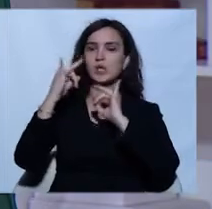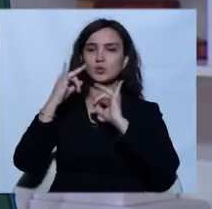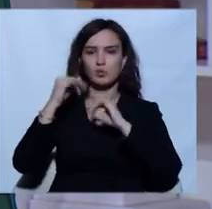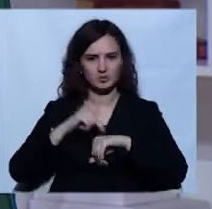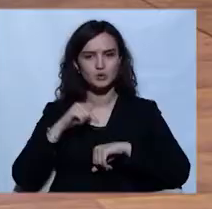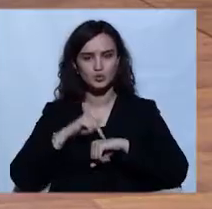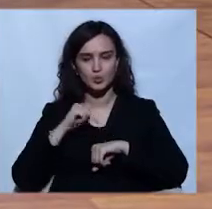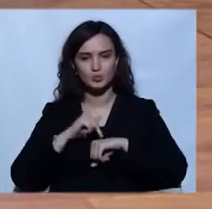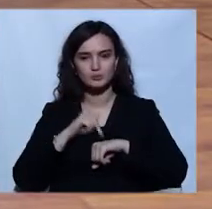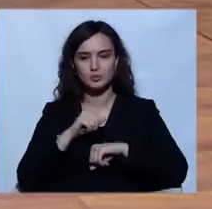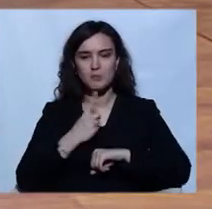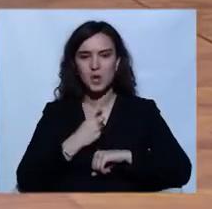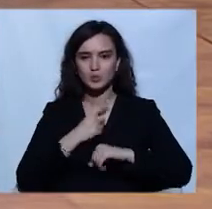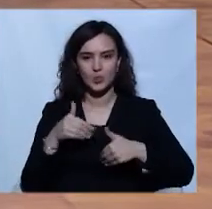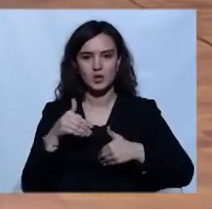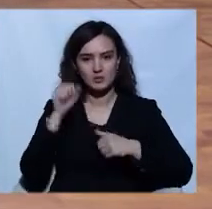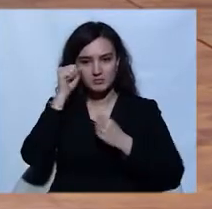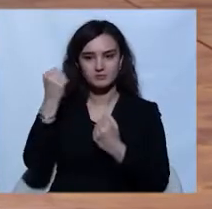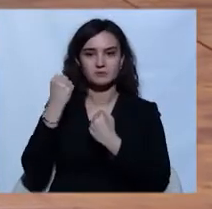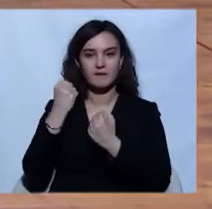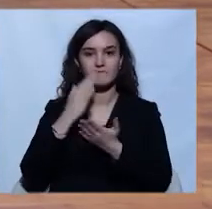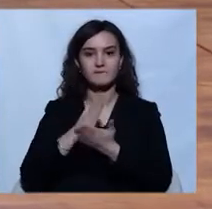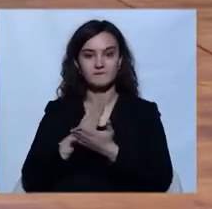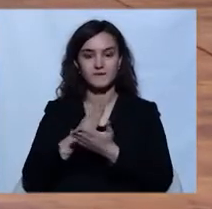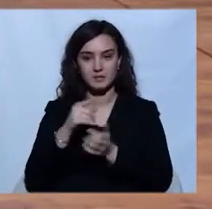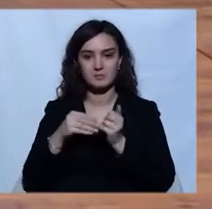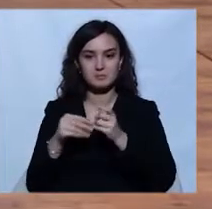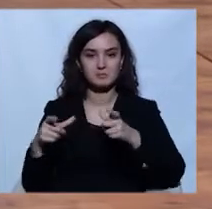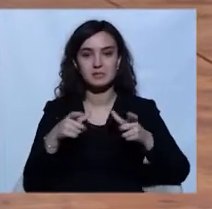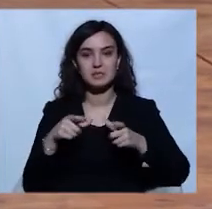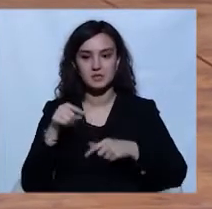a lot less lonely as he's alone on the island.